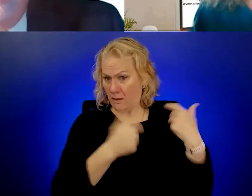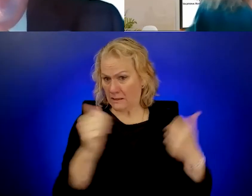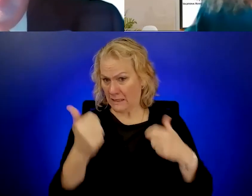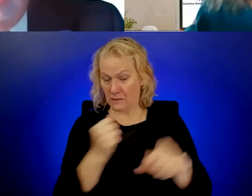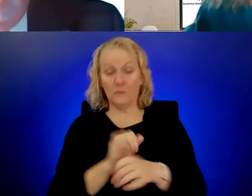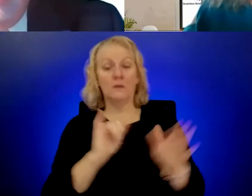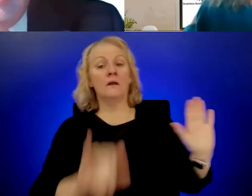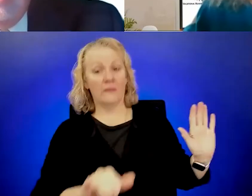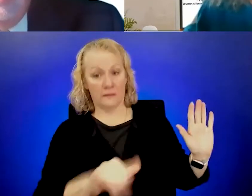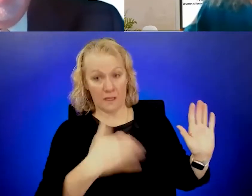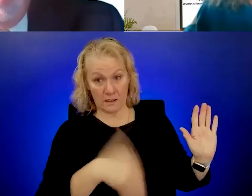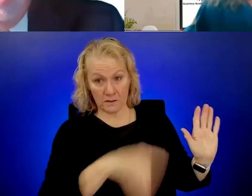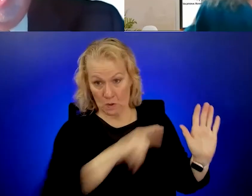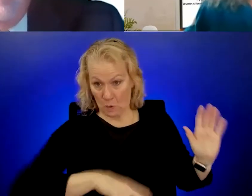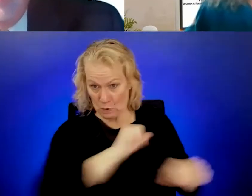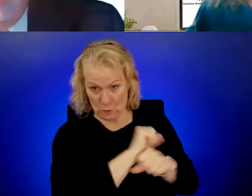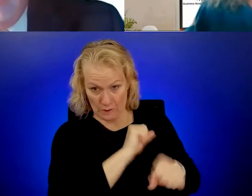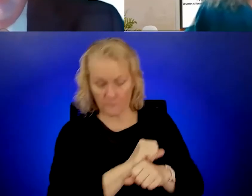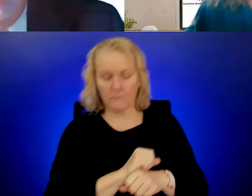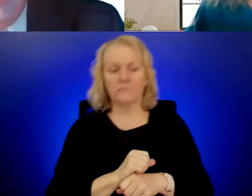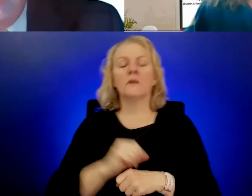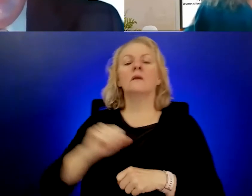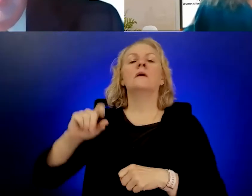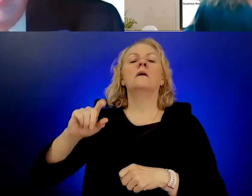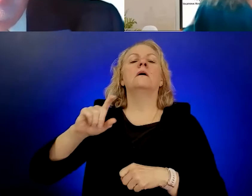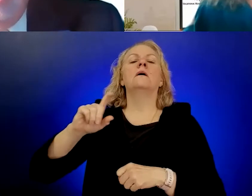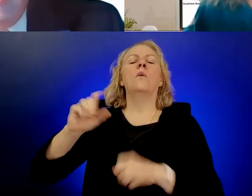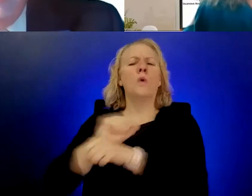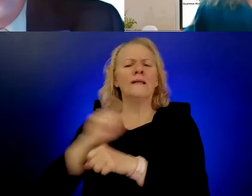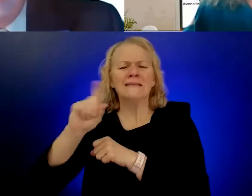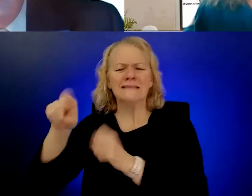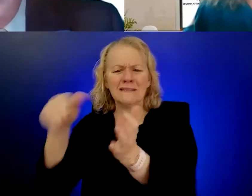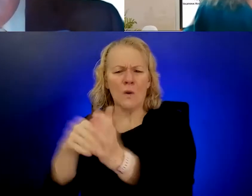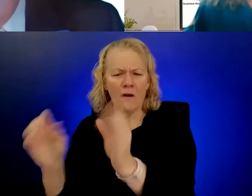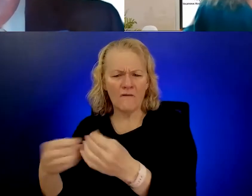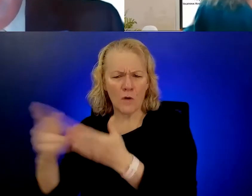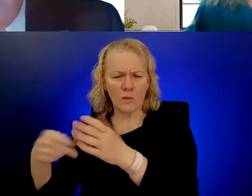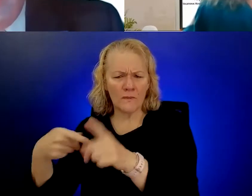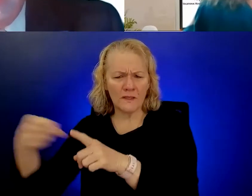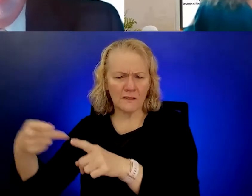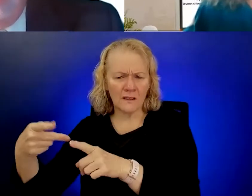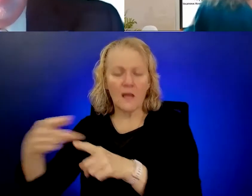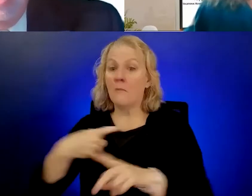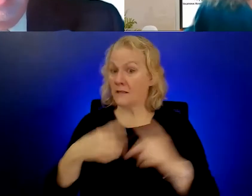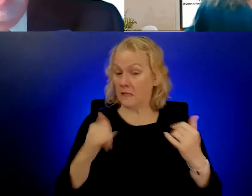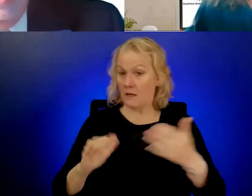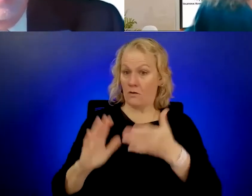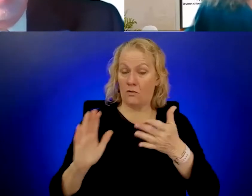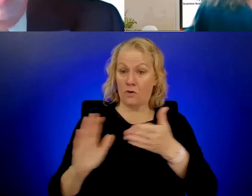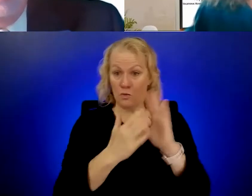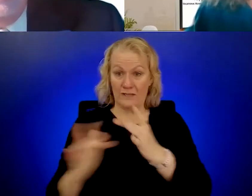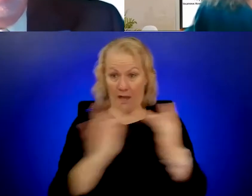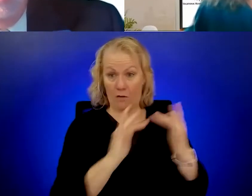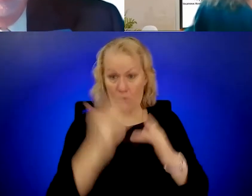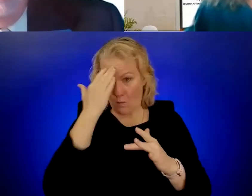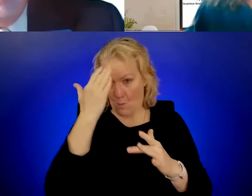Giovanne. She worked at the Central Texas Regional Office as a program specialist, and she currently is the Community Outreach and Awareness Specialist in that